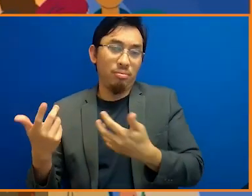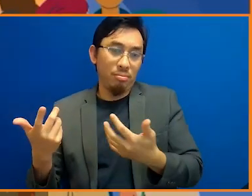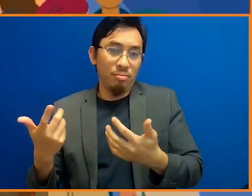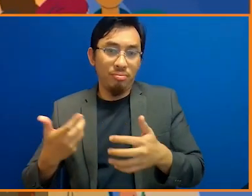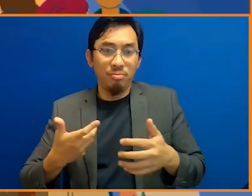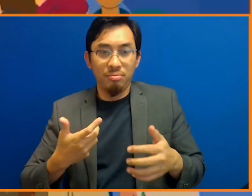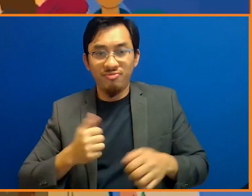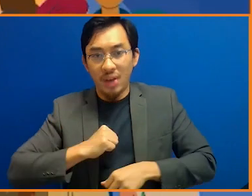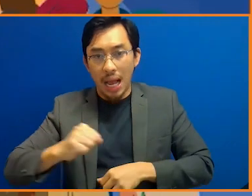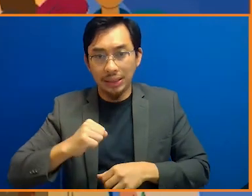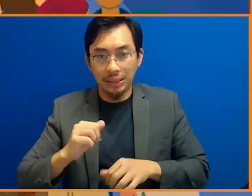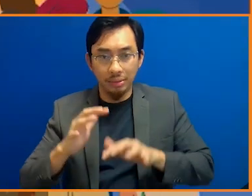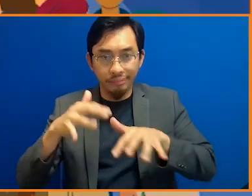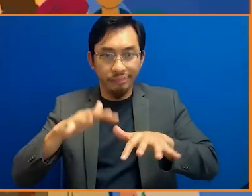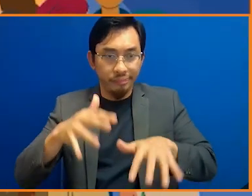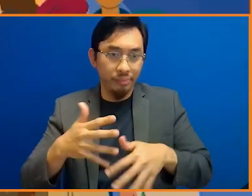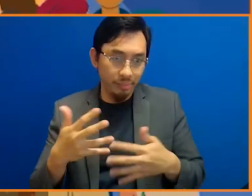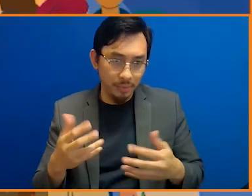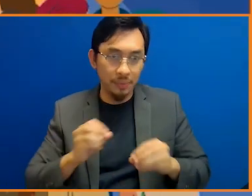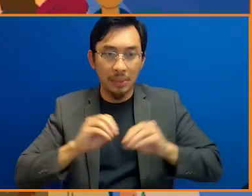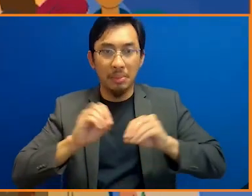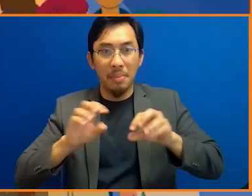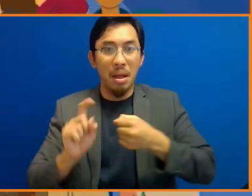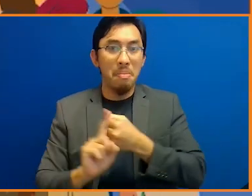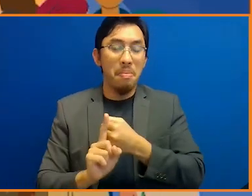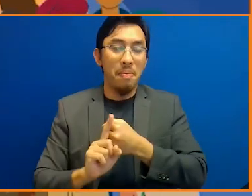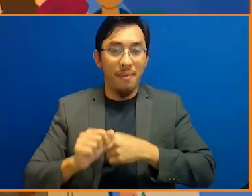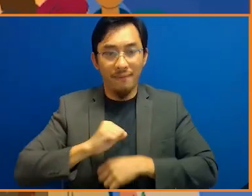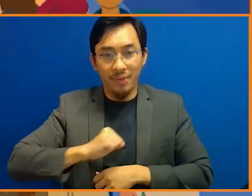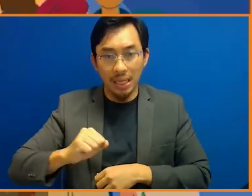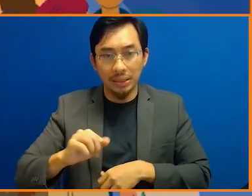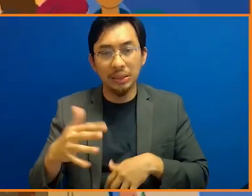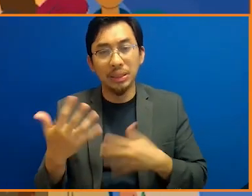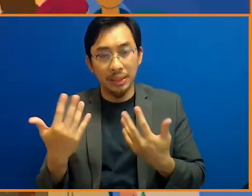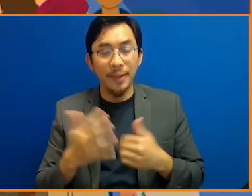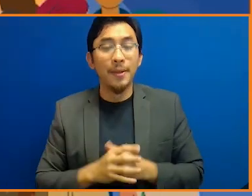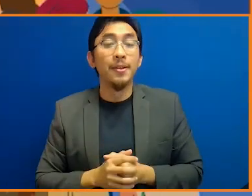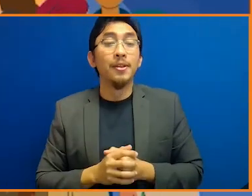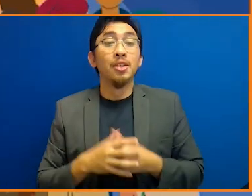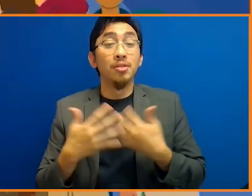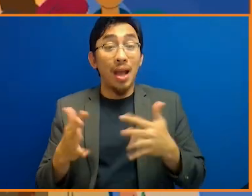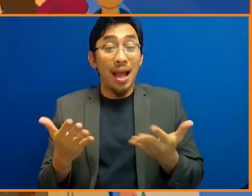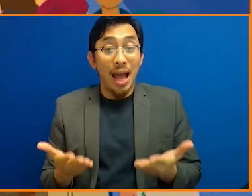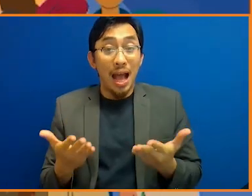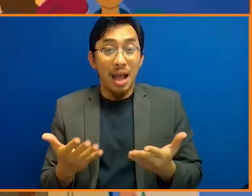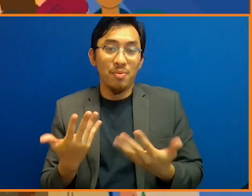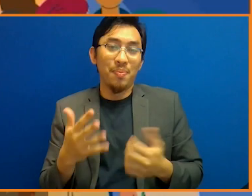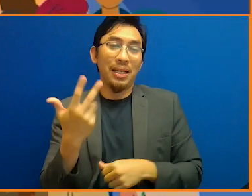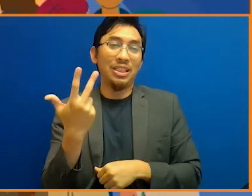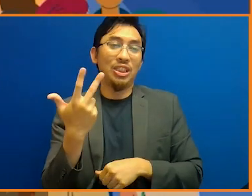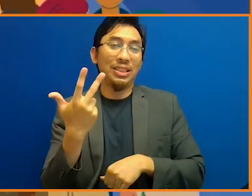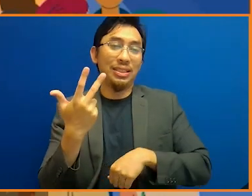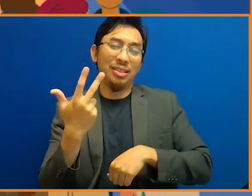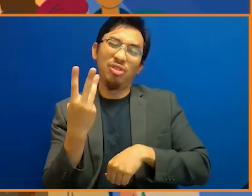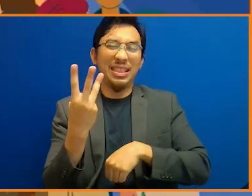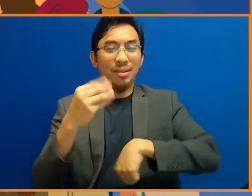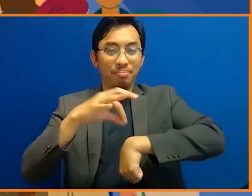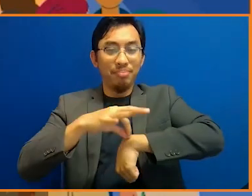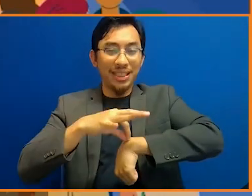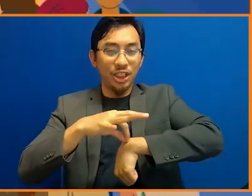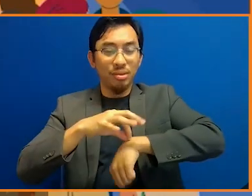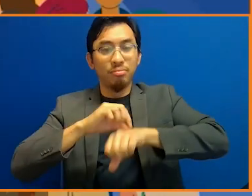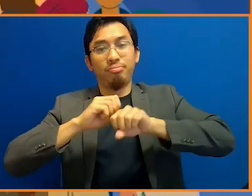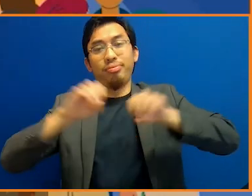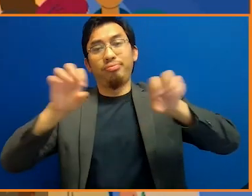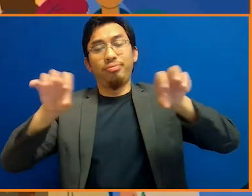earlier, these two tsunamis show that tsunami could arrive very fast. So until now, it used to be within 3 minutes to announce